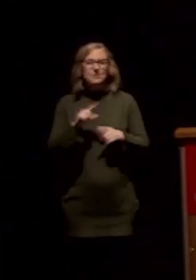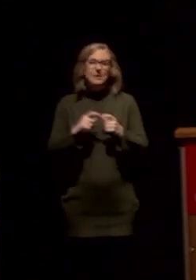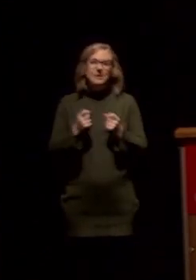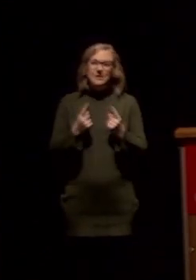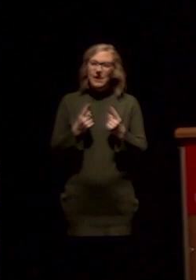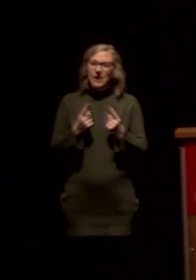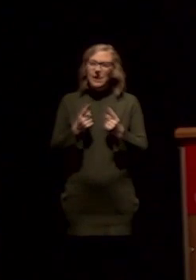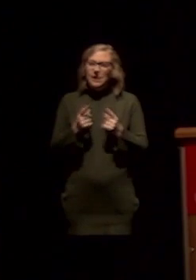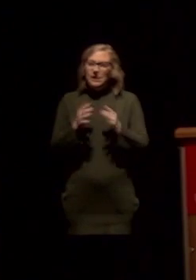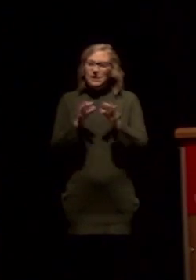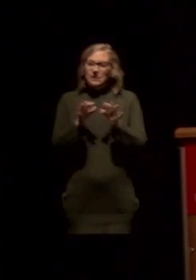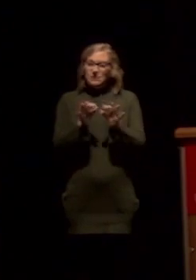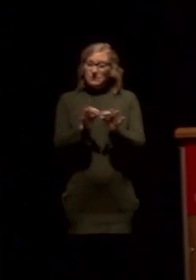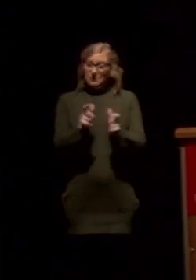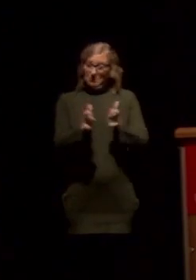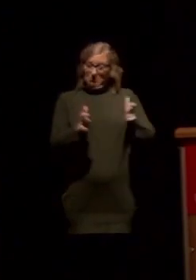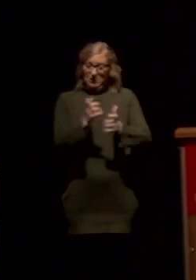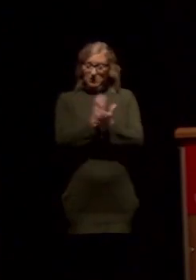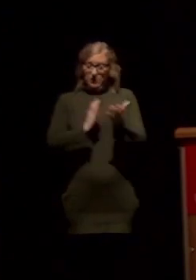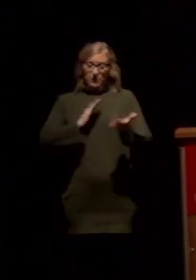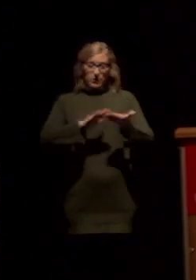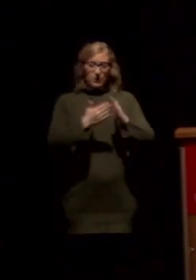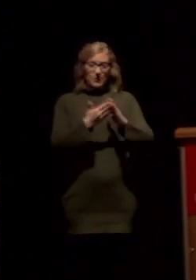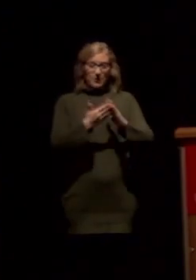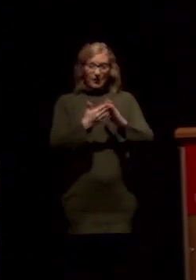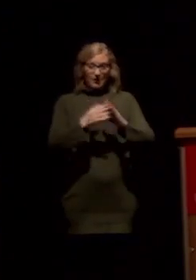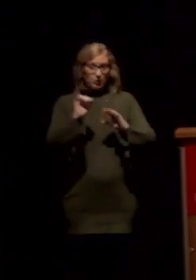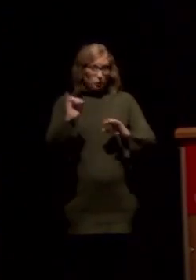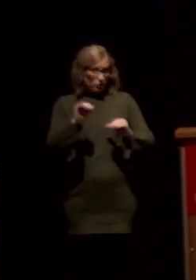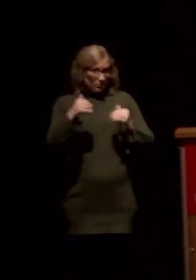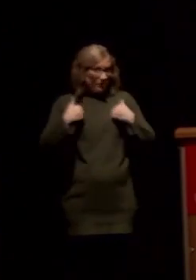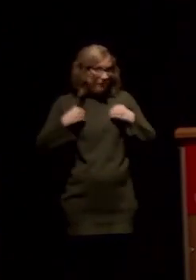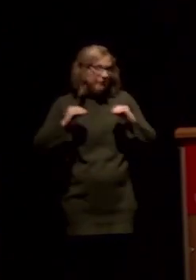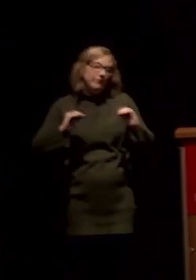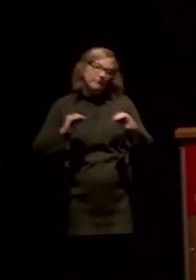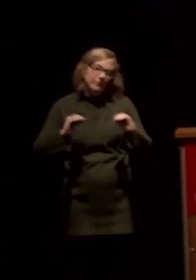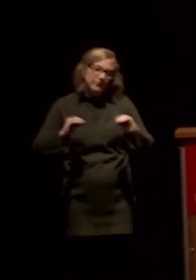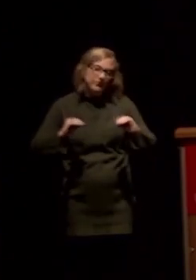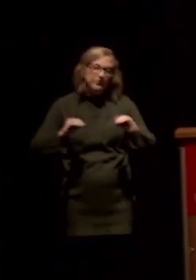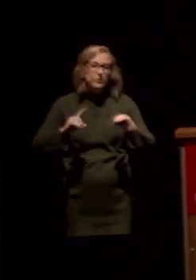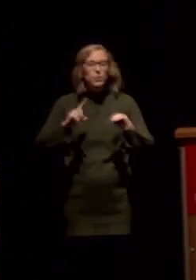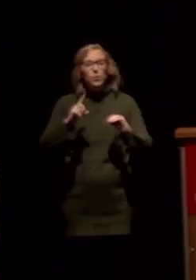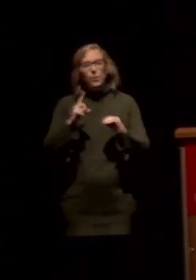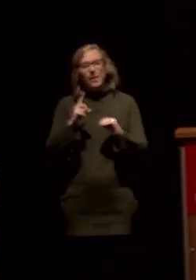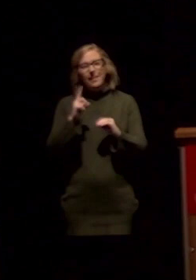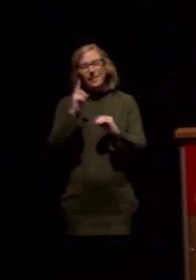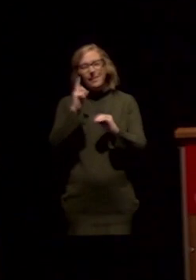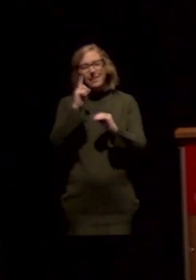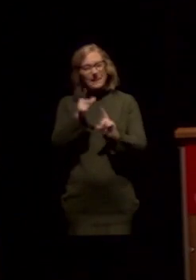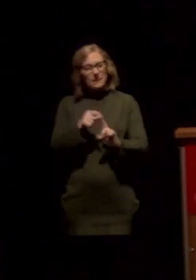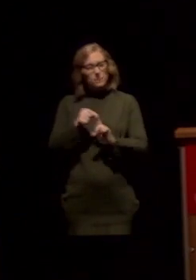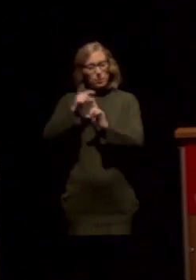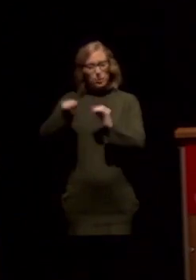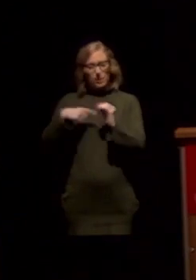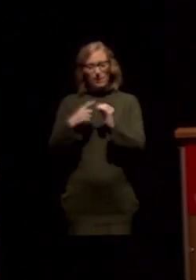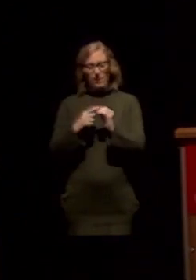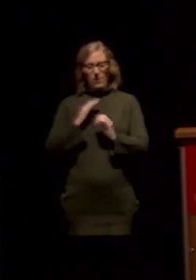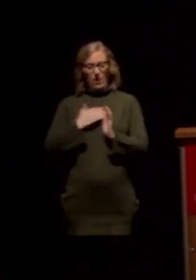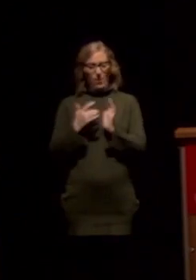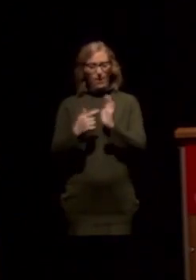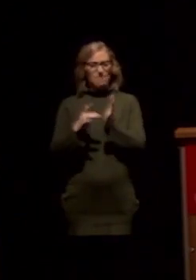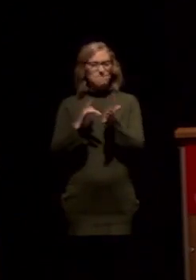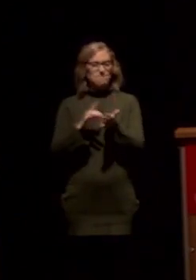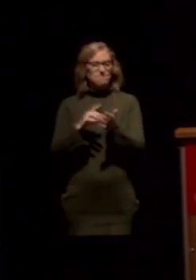of our community does not have health insurance. And so one of the things I think is special about our model is that we're a nonprofit. And so